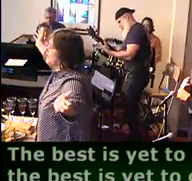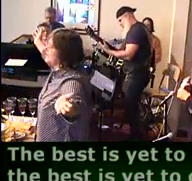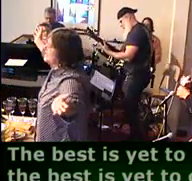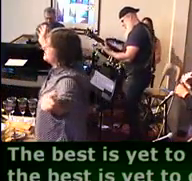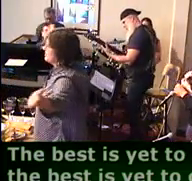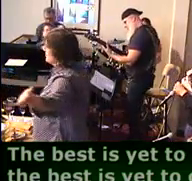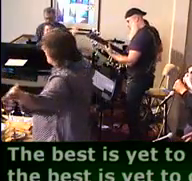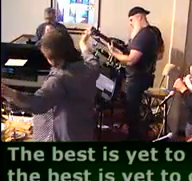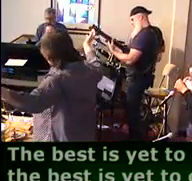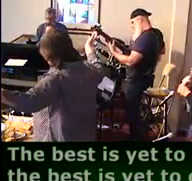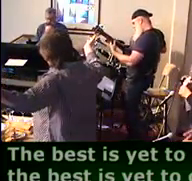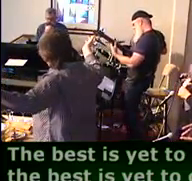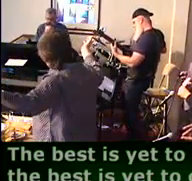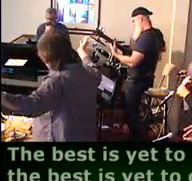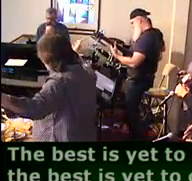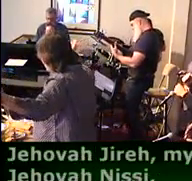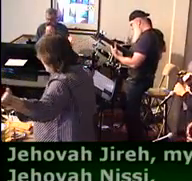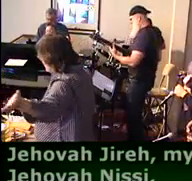God